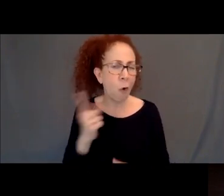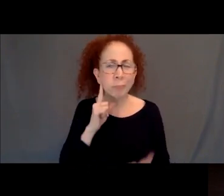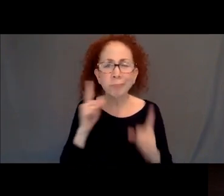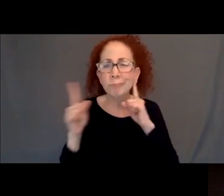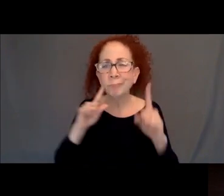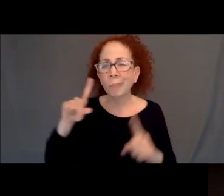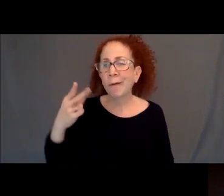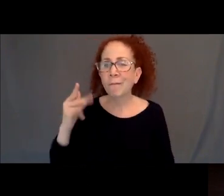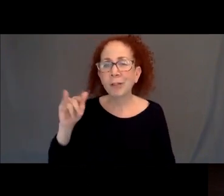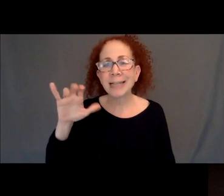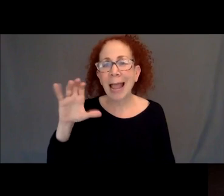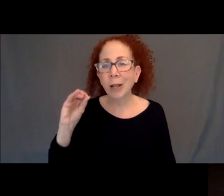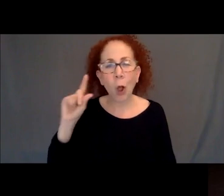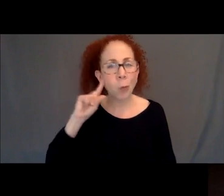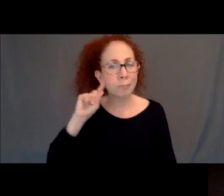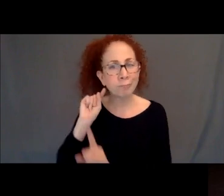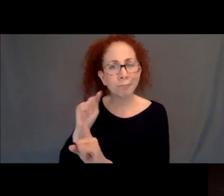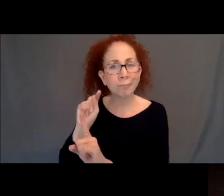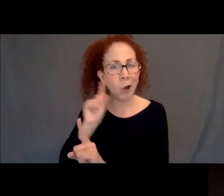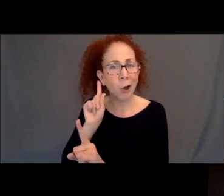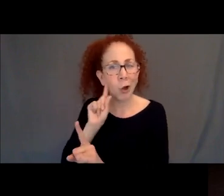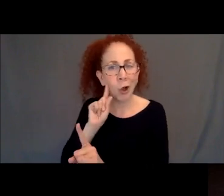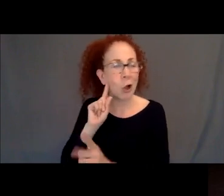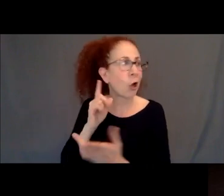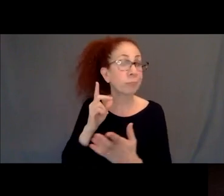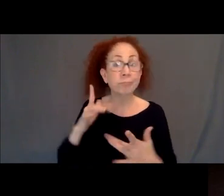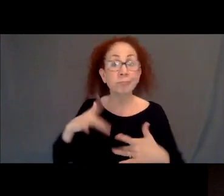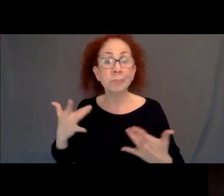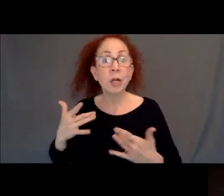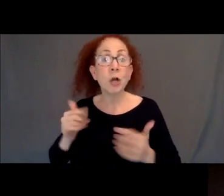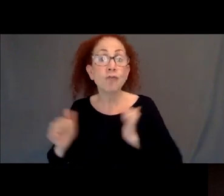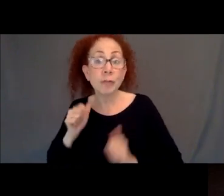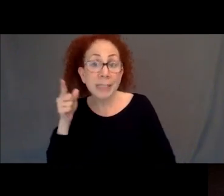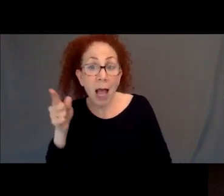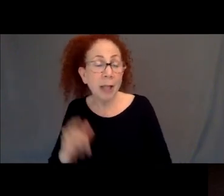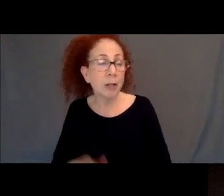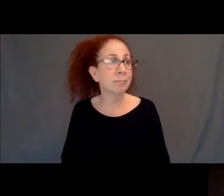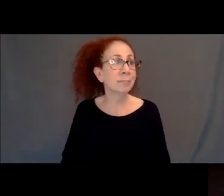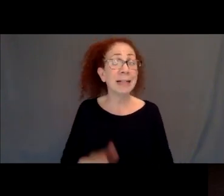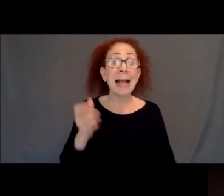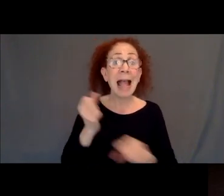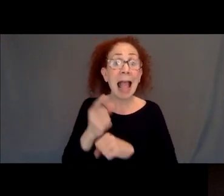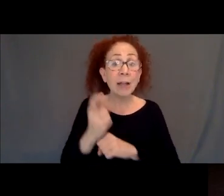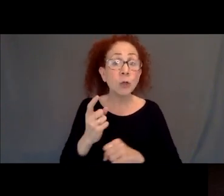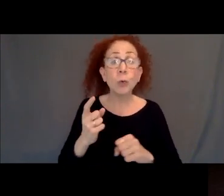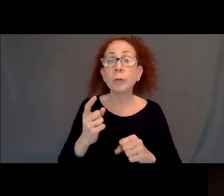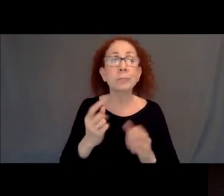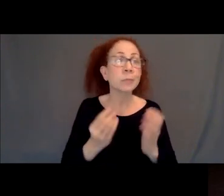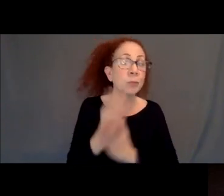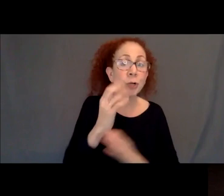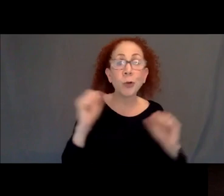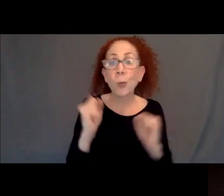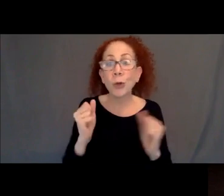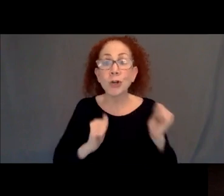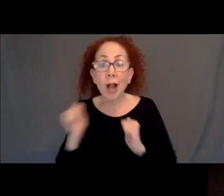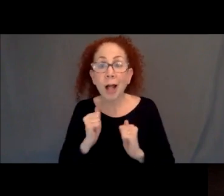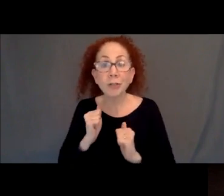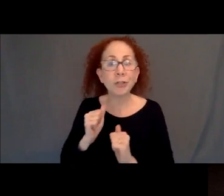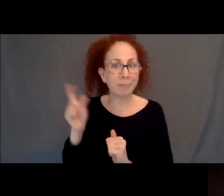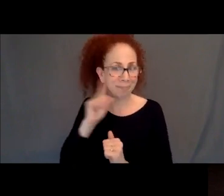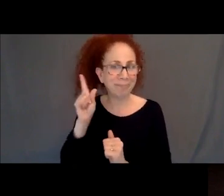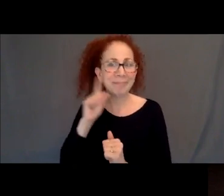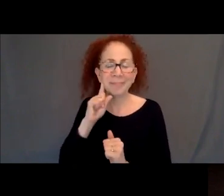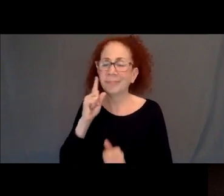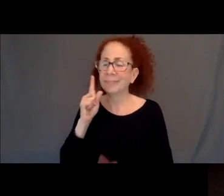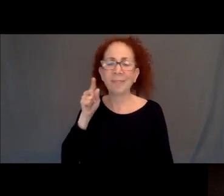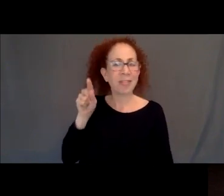about Philadanco, whether it was, you know, about a recital or their annual winter and spring concerts. Philadanco has always been a staple